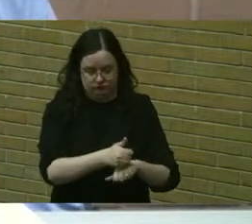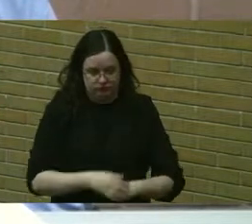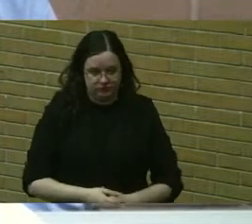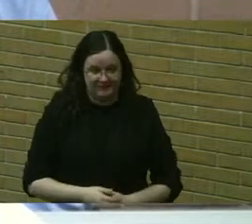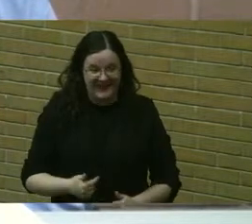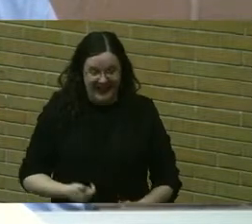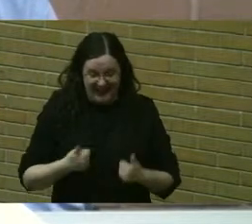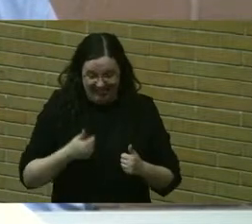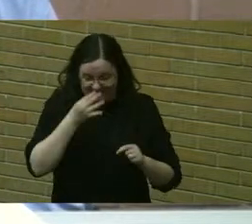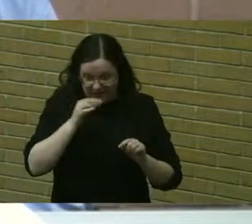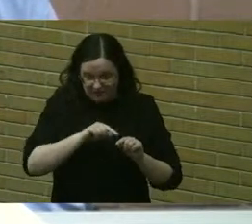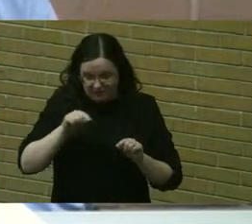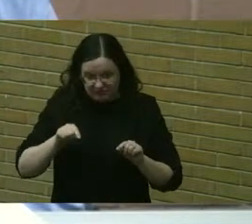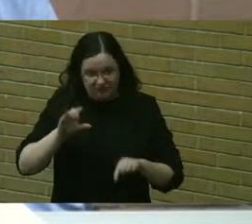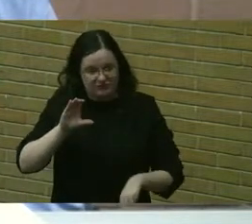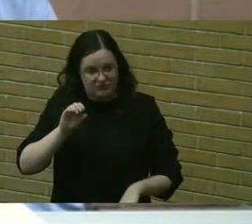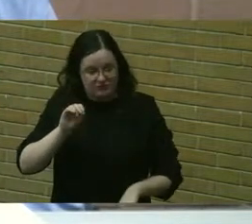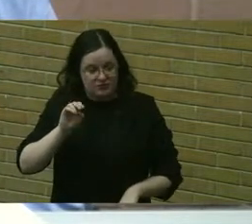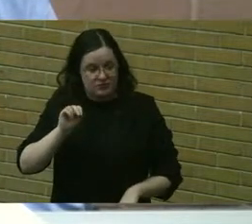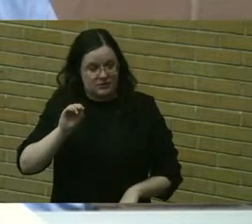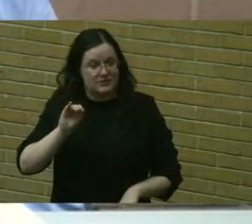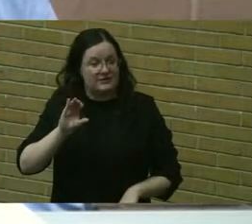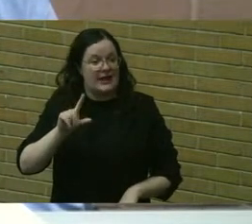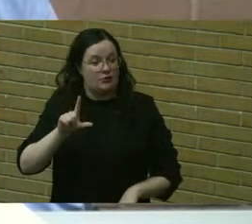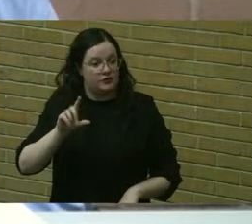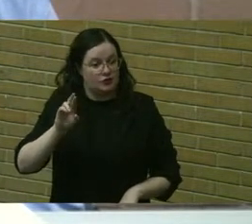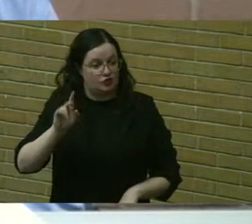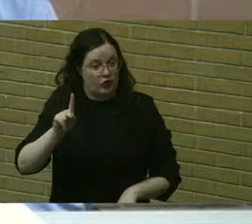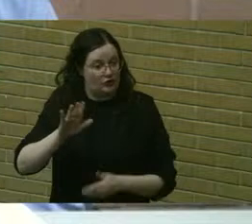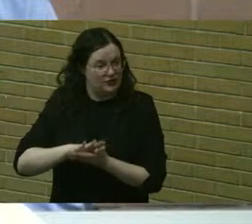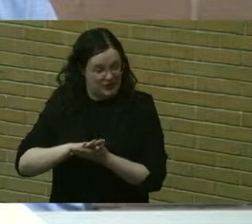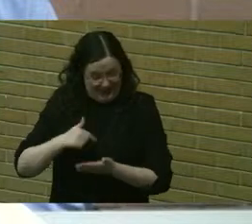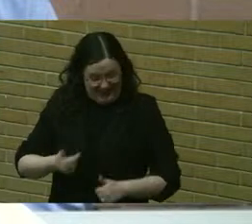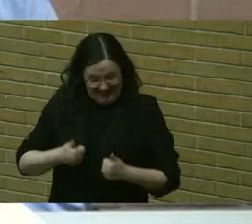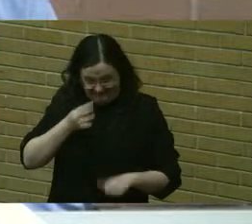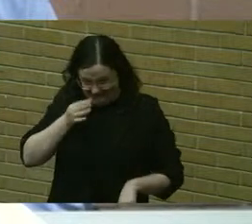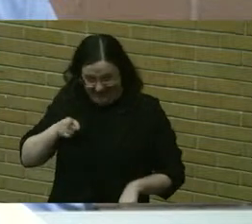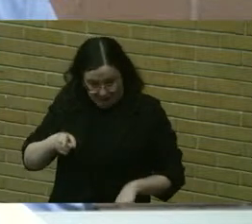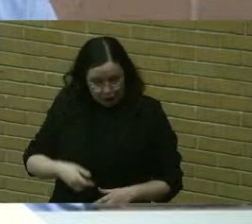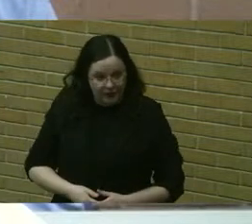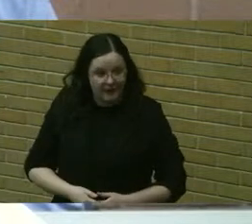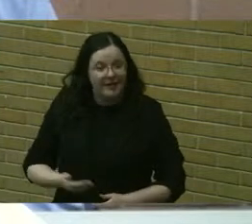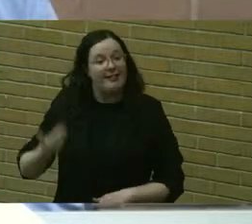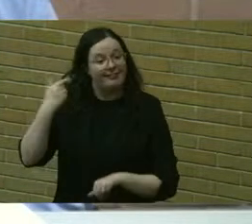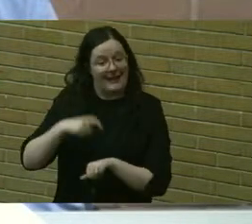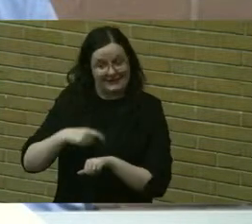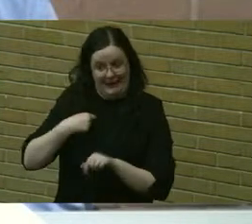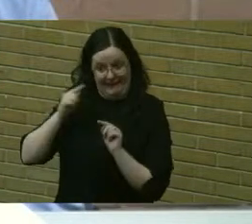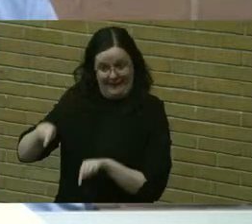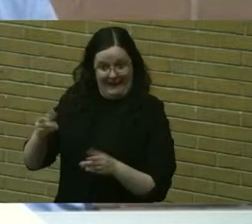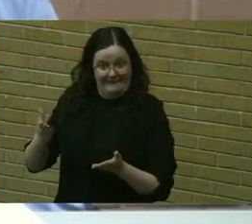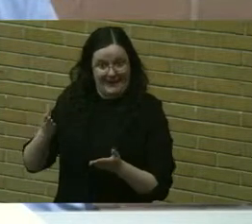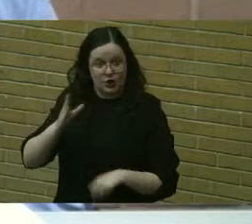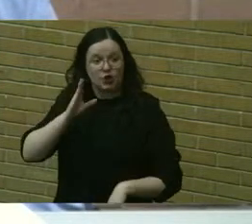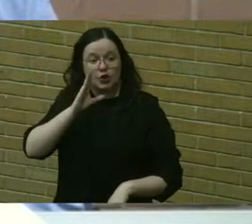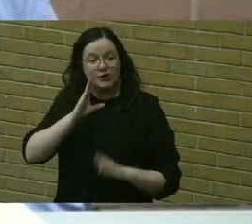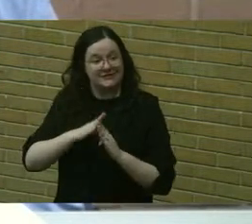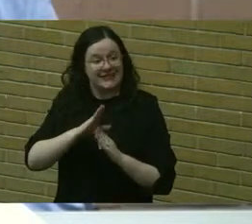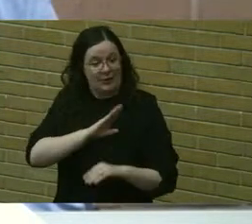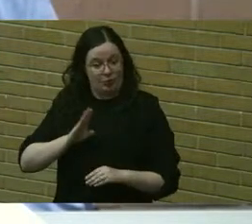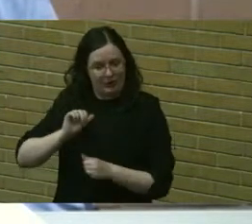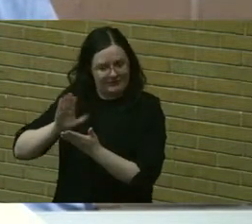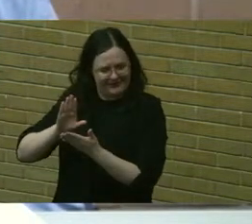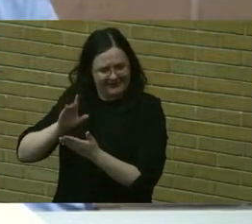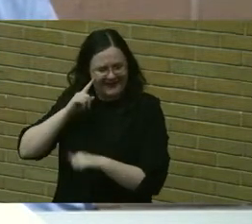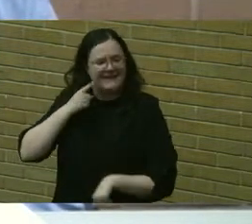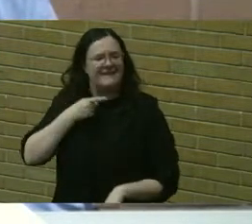School. The last time I requested something from the town board was on another child safety issue. Our twins were designated